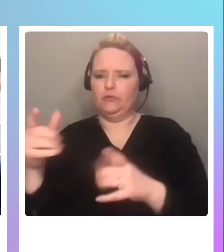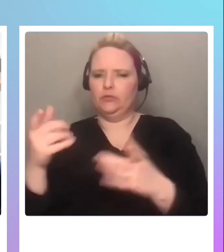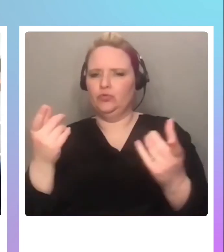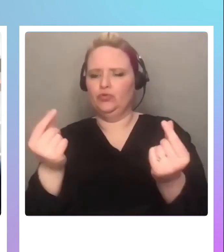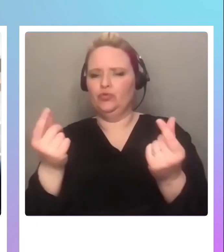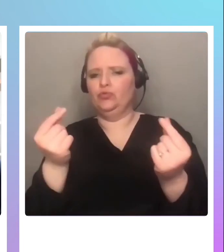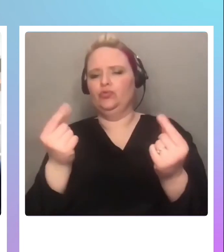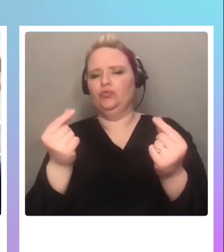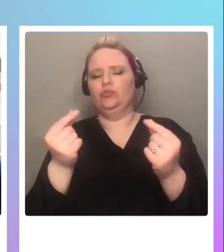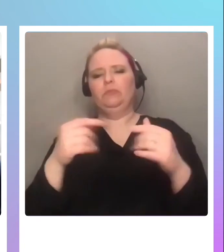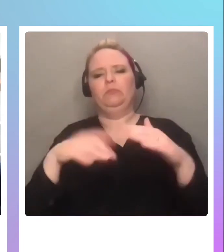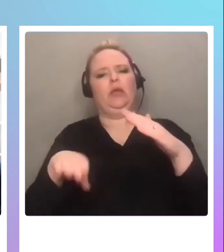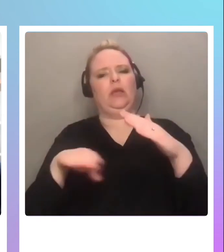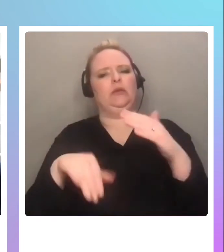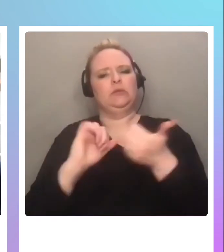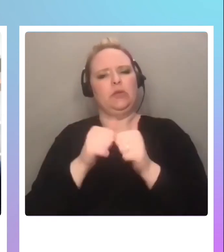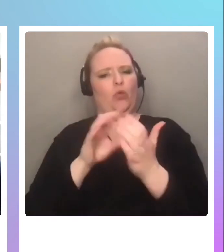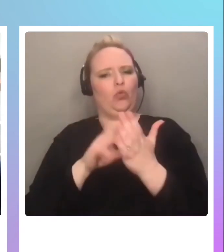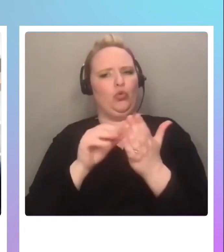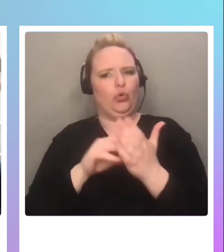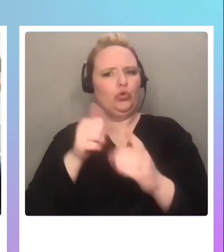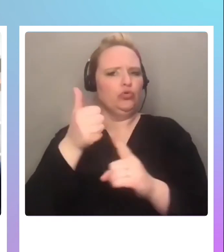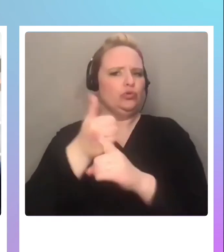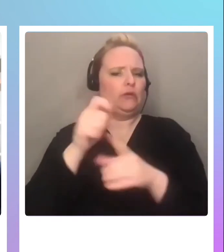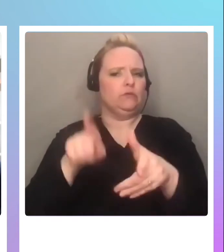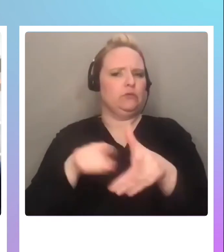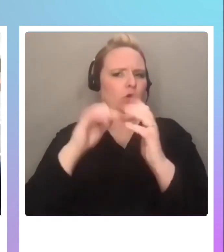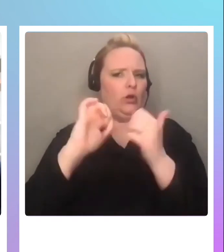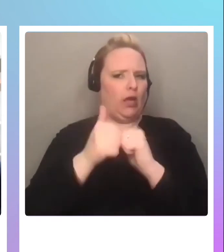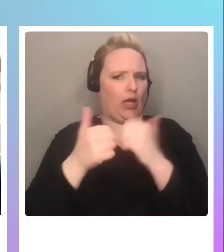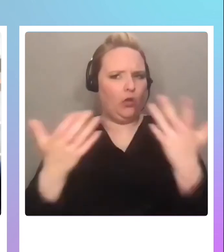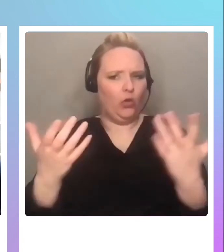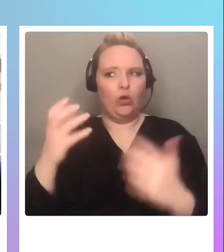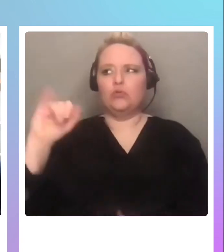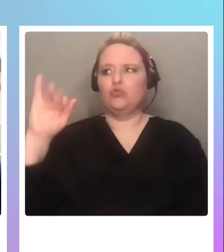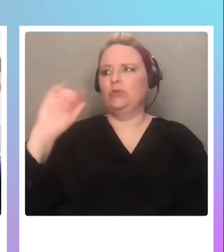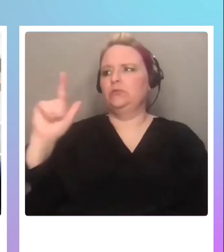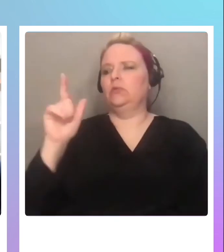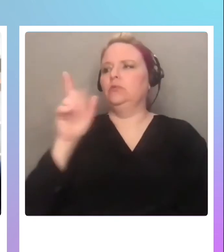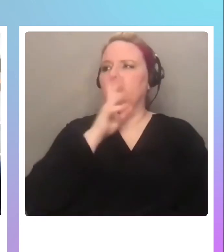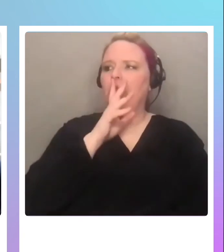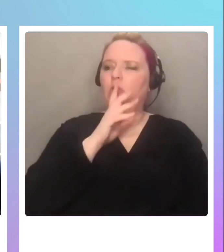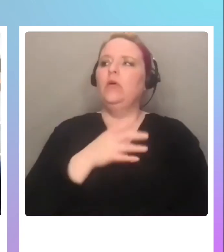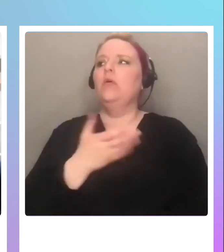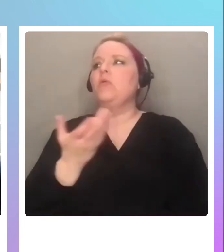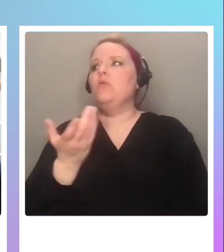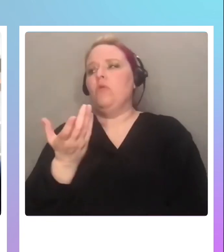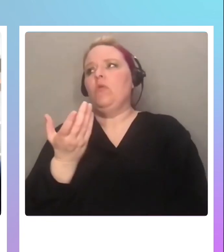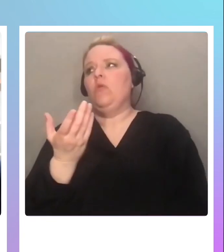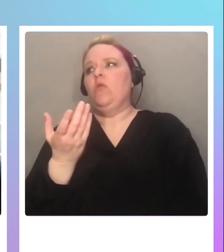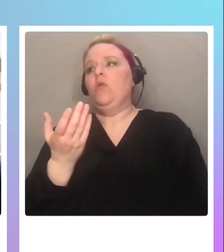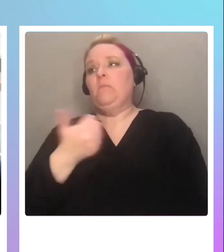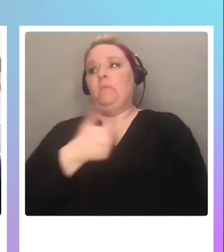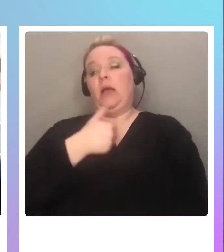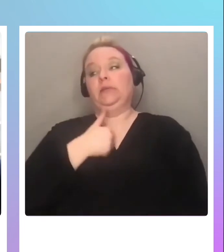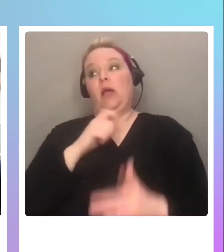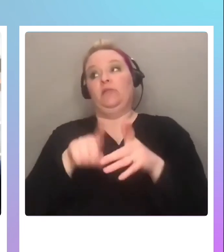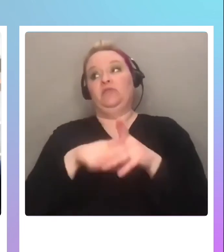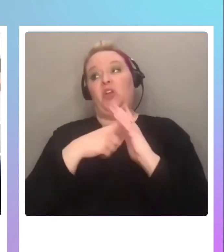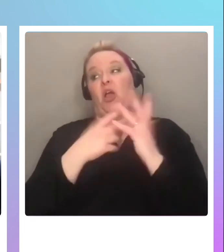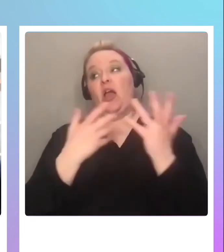Just the basics. How did you get started? That is going to be like how I got started